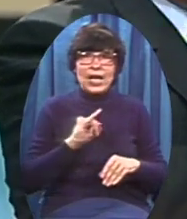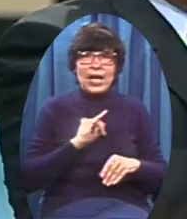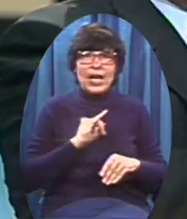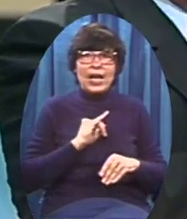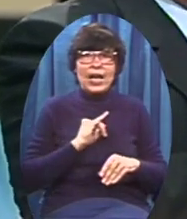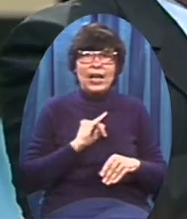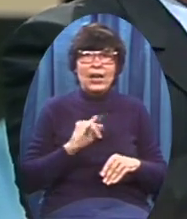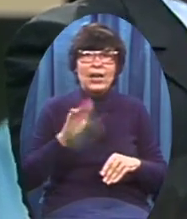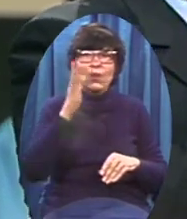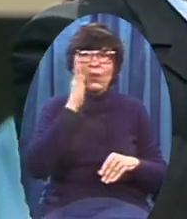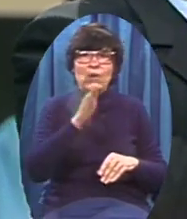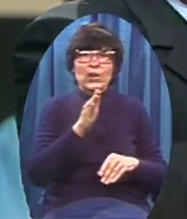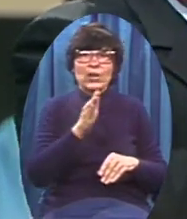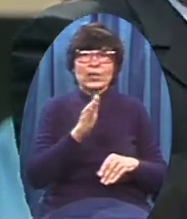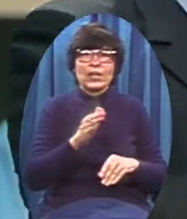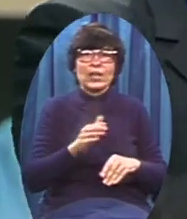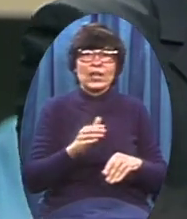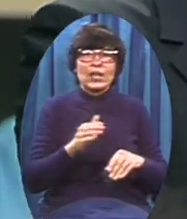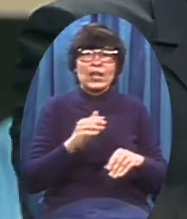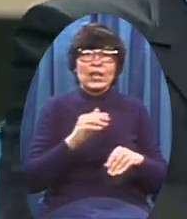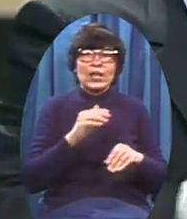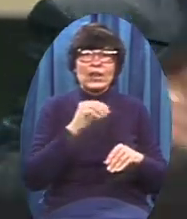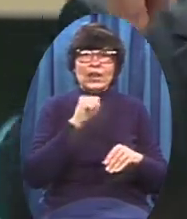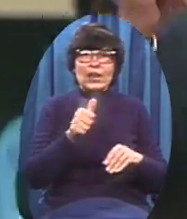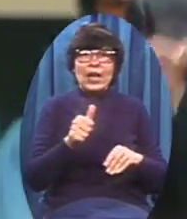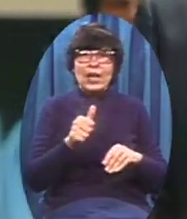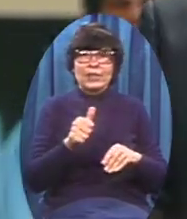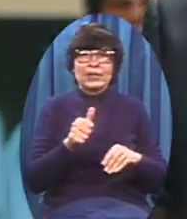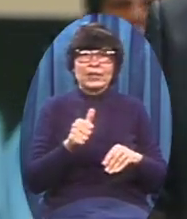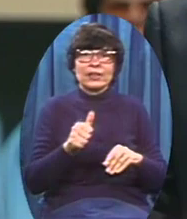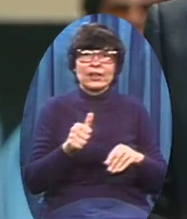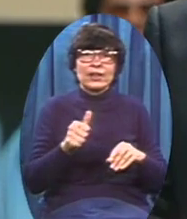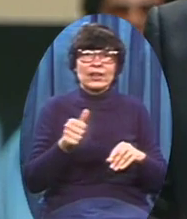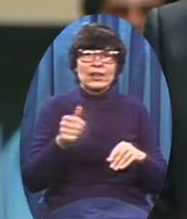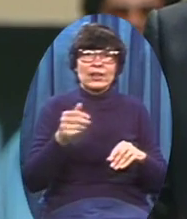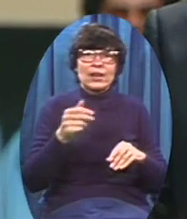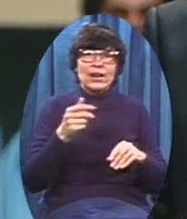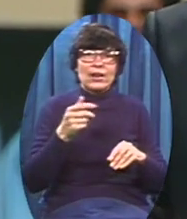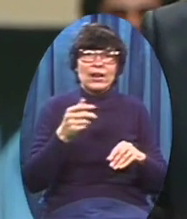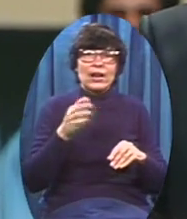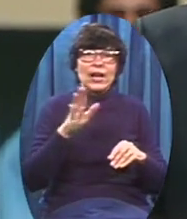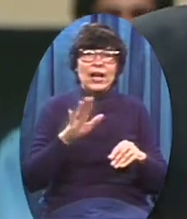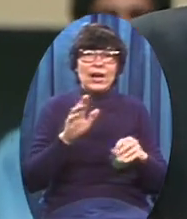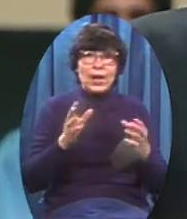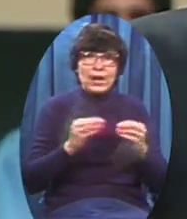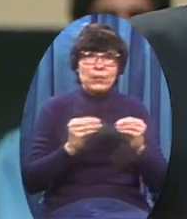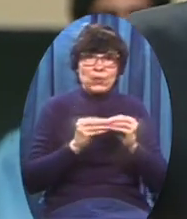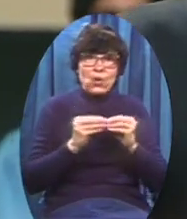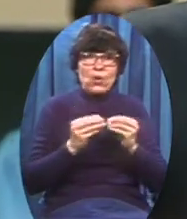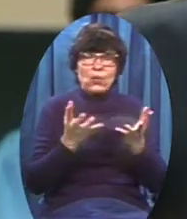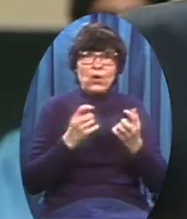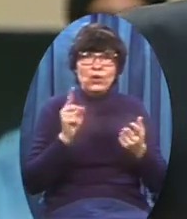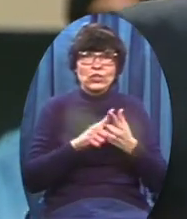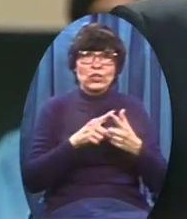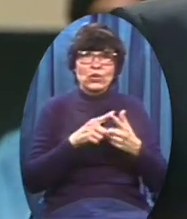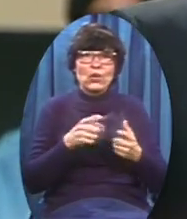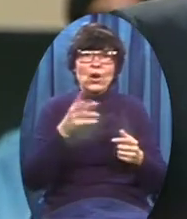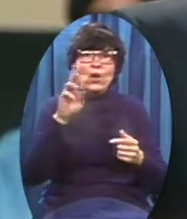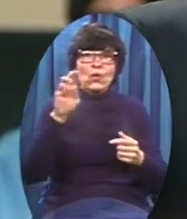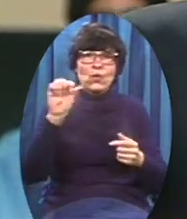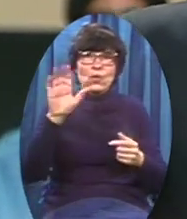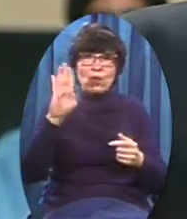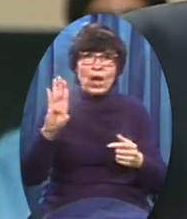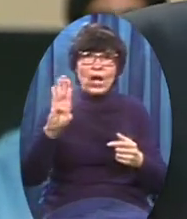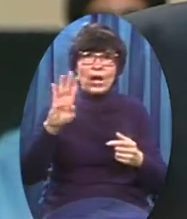I believe I could get by with it just as well, or maybe easier, to go down tomorrow with a pistol and hold up one of the banks here and rob that teller and walk out